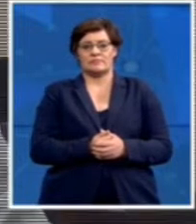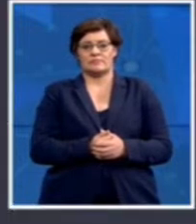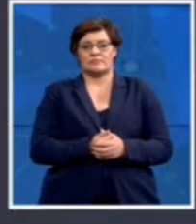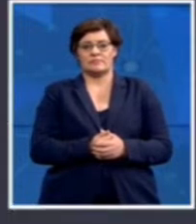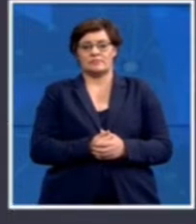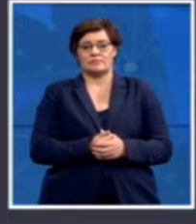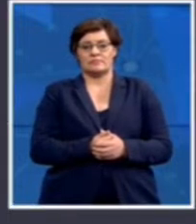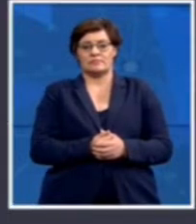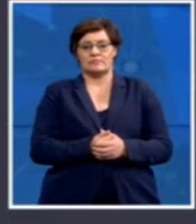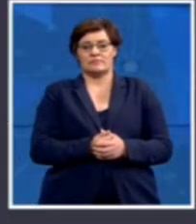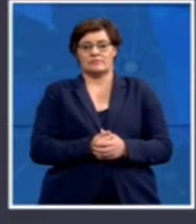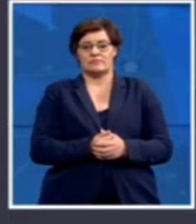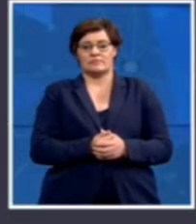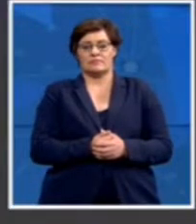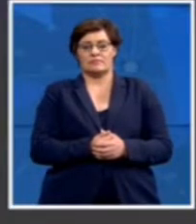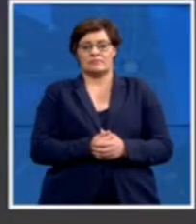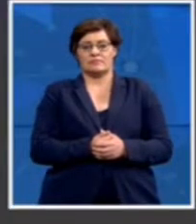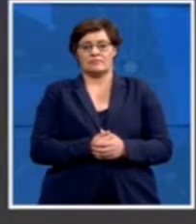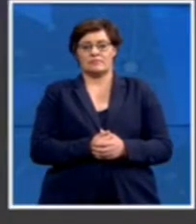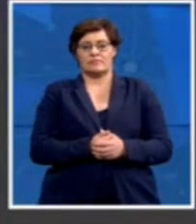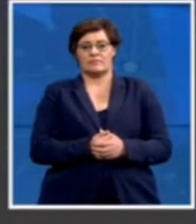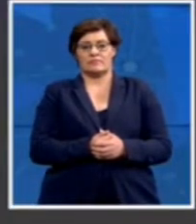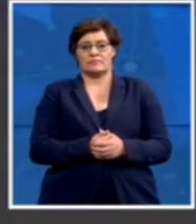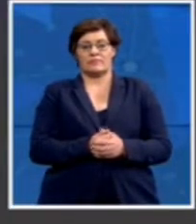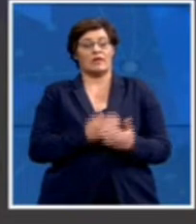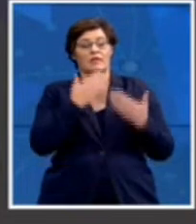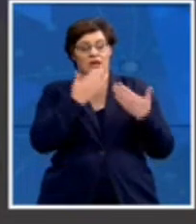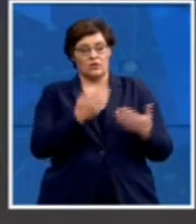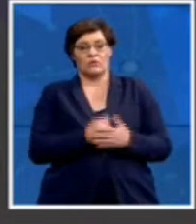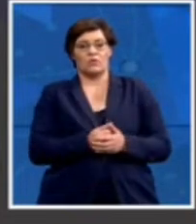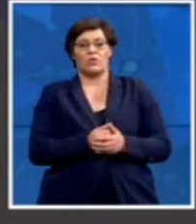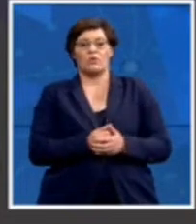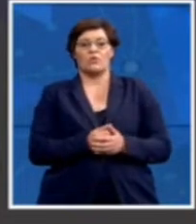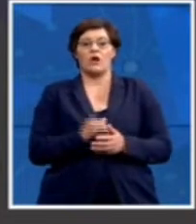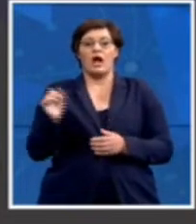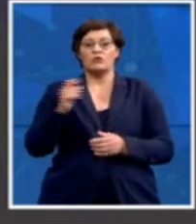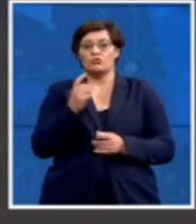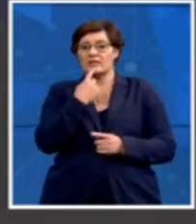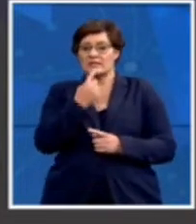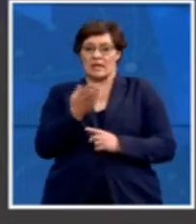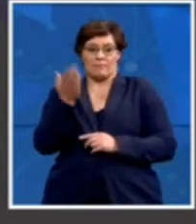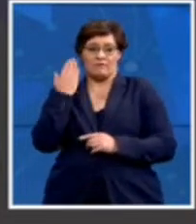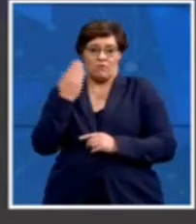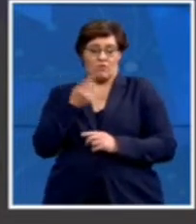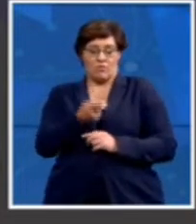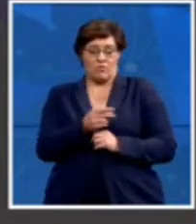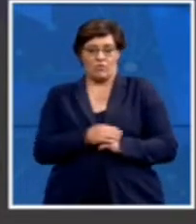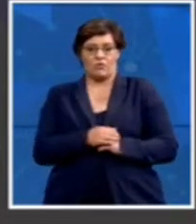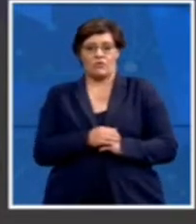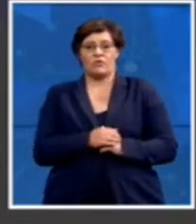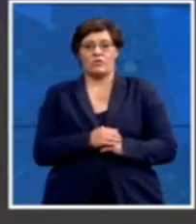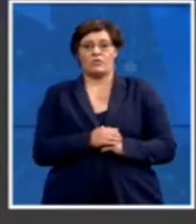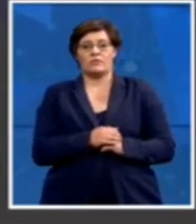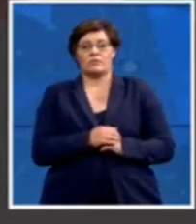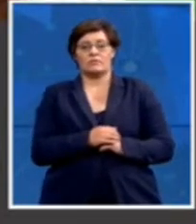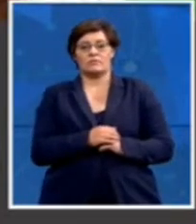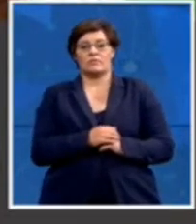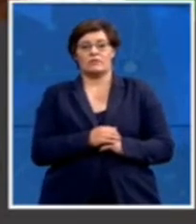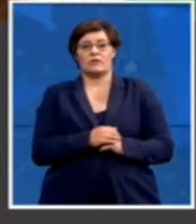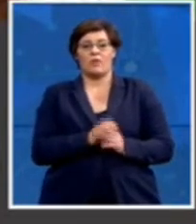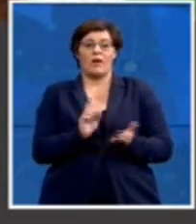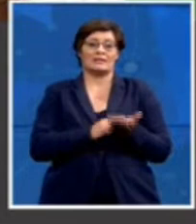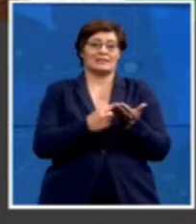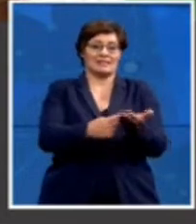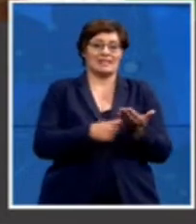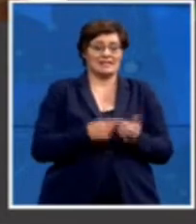thanks. Yeah, what Andre had indicated, as we discussed with him this morning, is